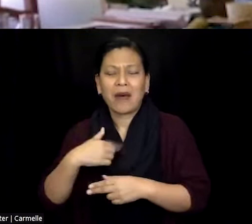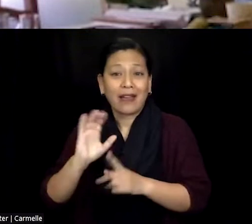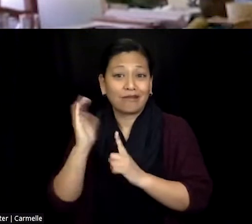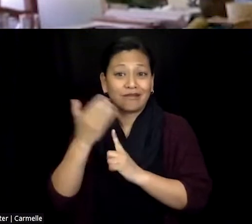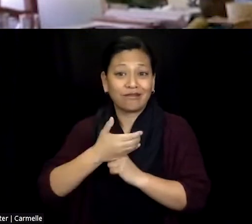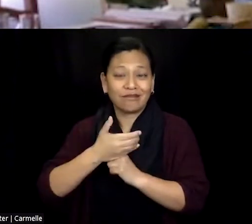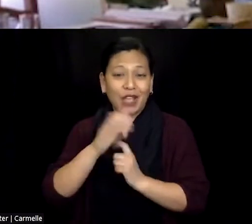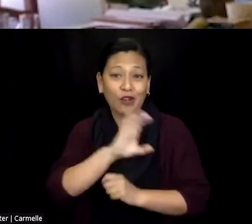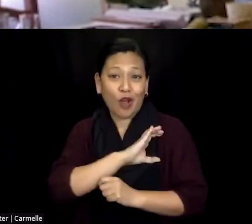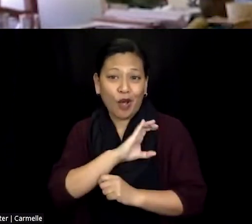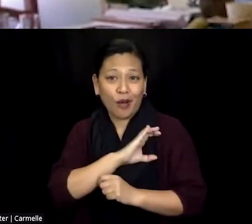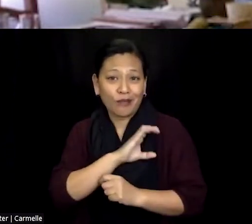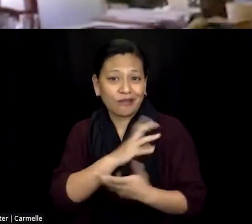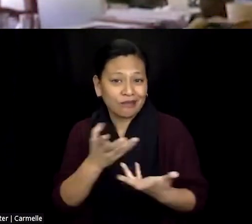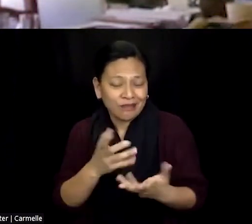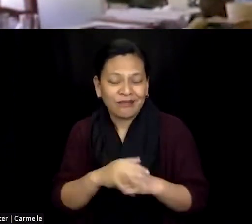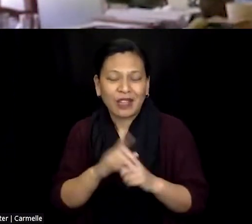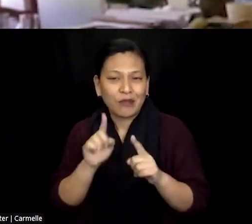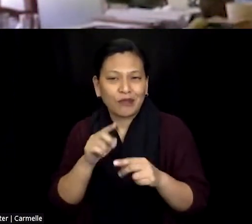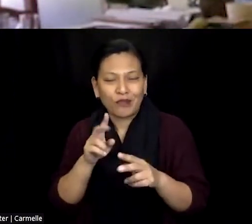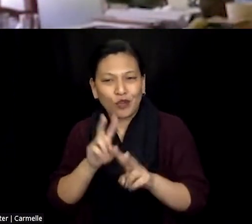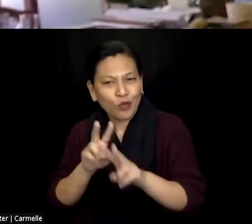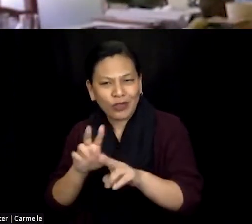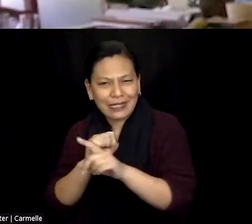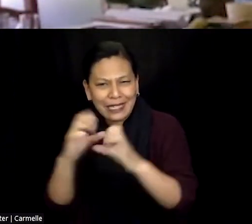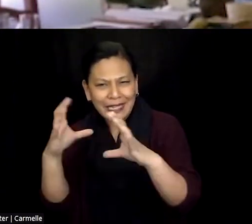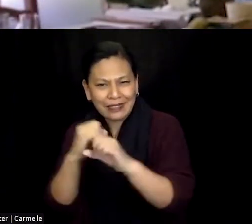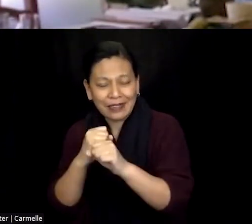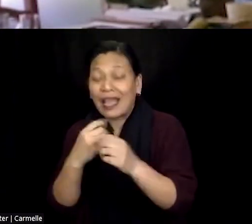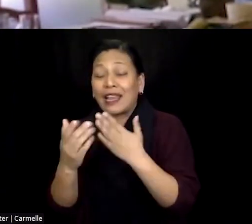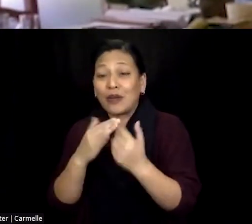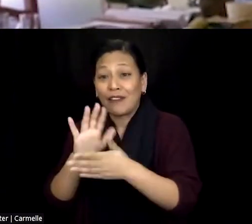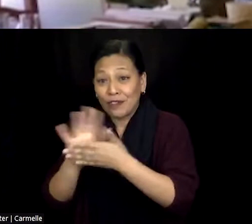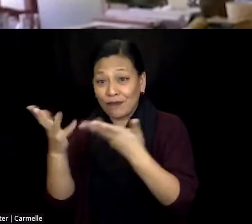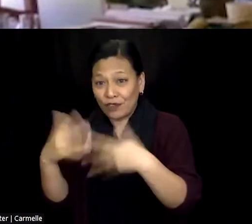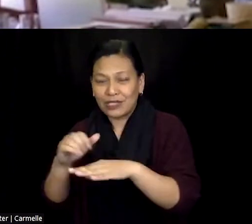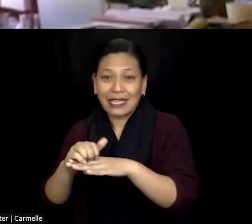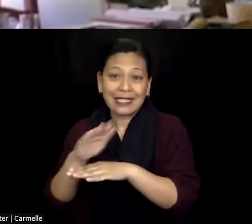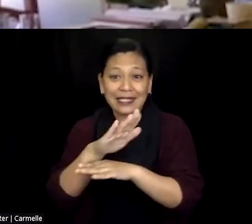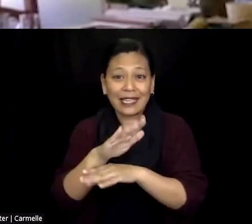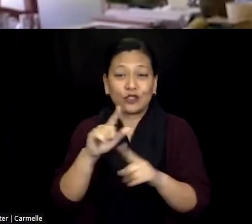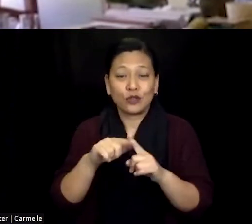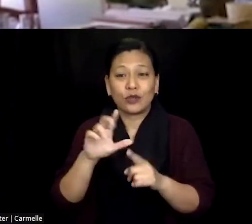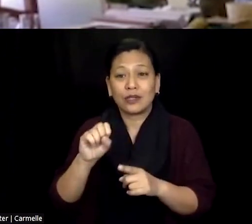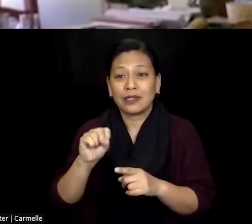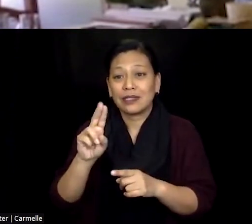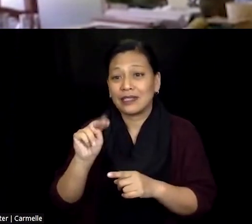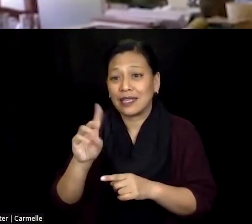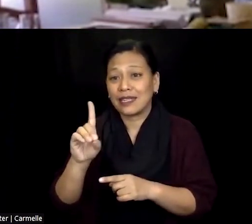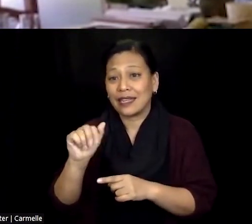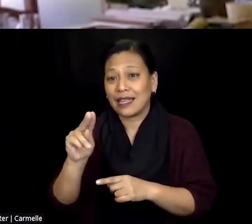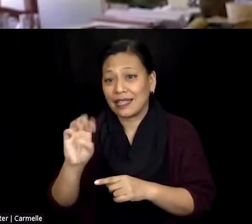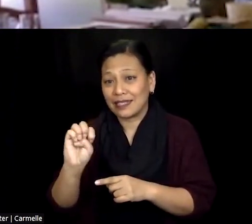funeral. And we submitted it to Sundance on a whim. It's quite good, but it got in and then it